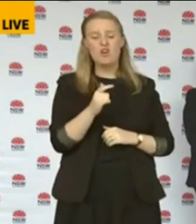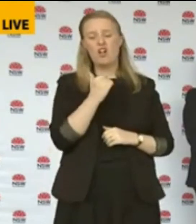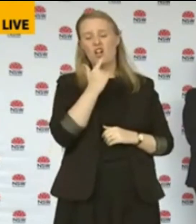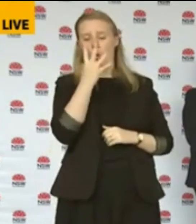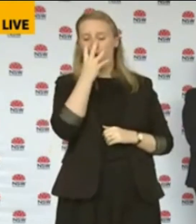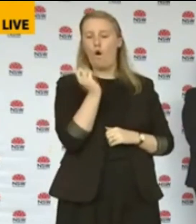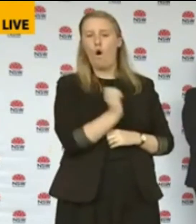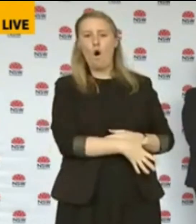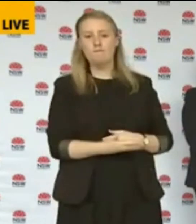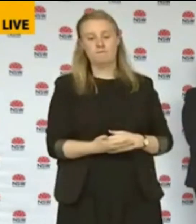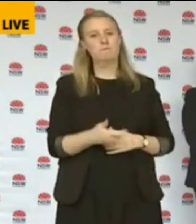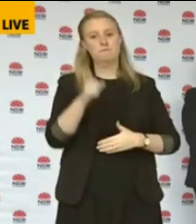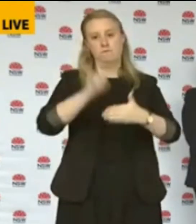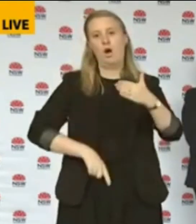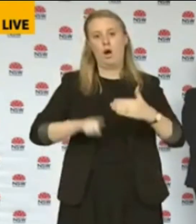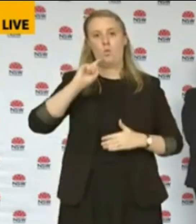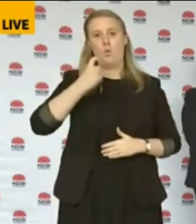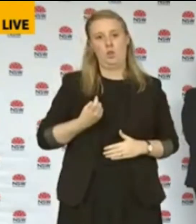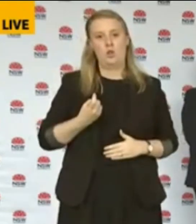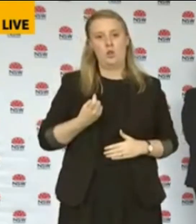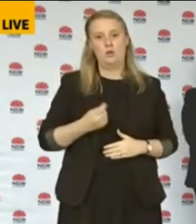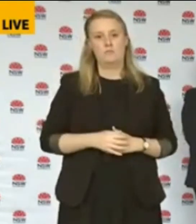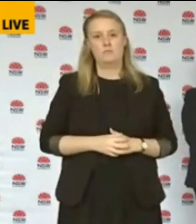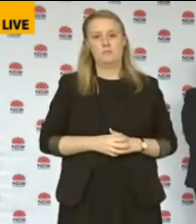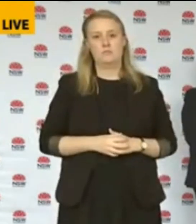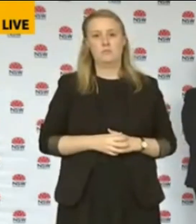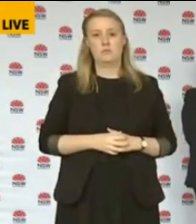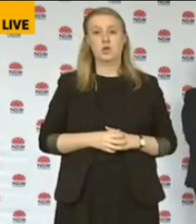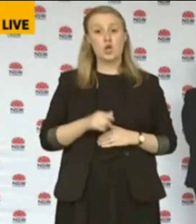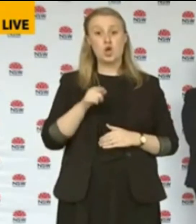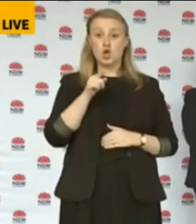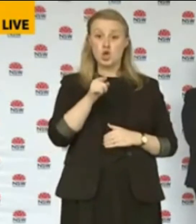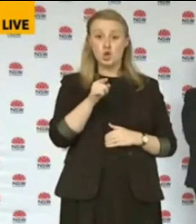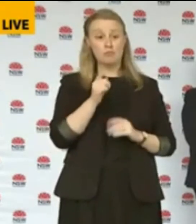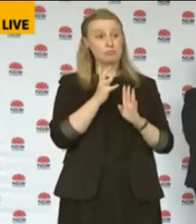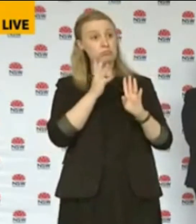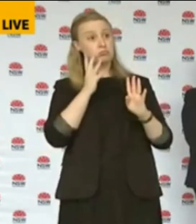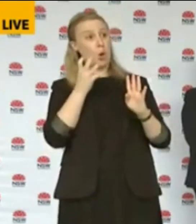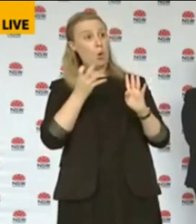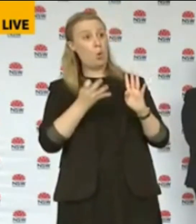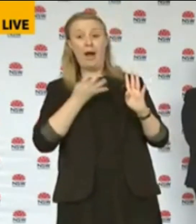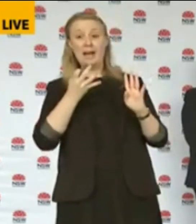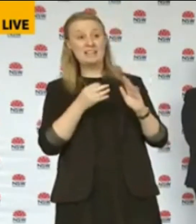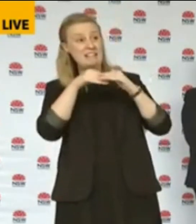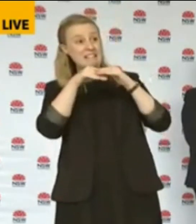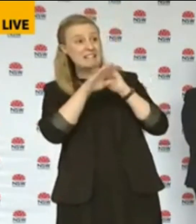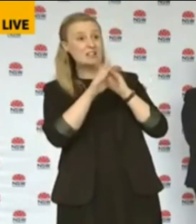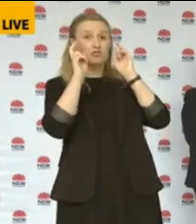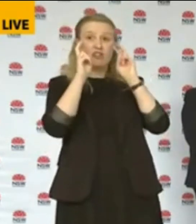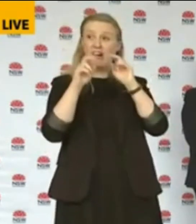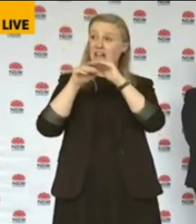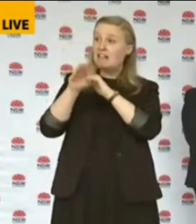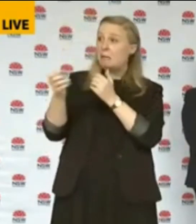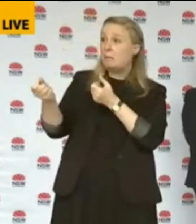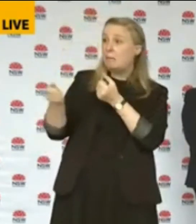who don't wear a mask in those circumstances. From the moment, effectively, you get into the transport to get there and get into the queue at the front door of